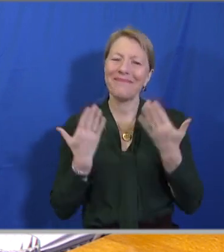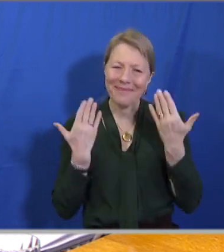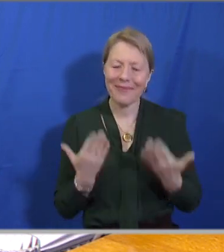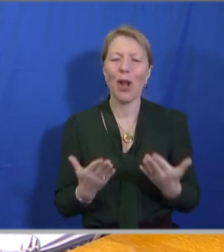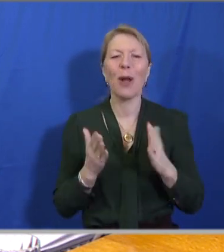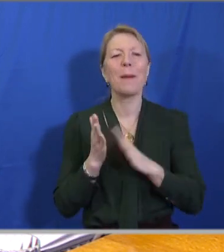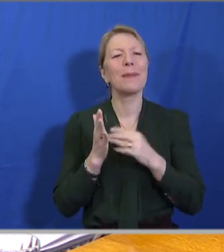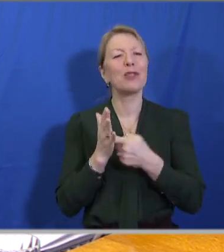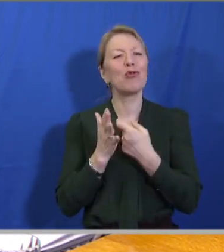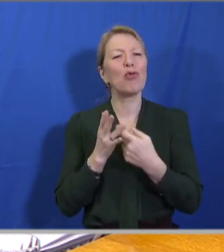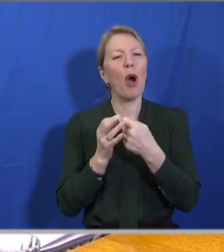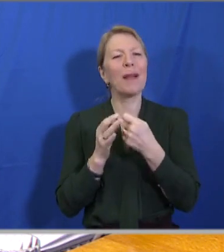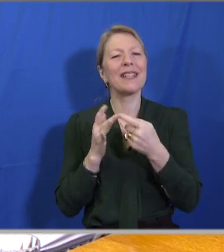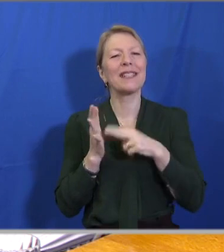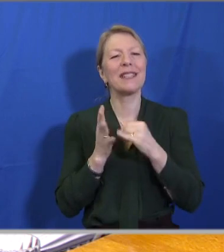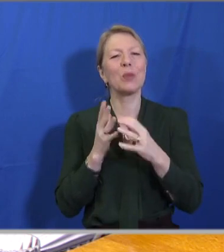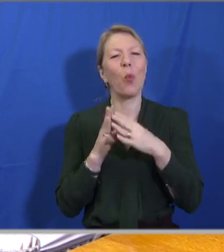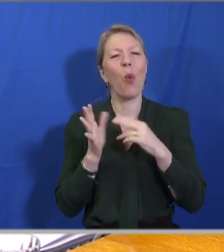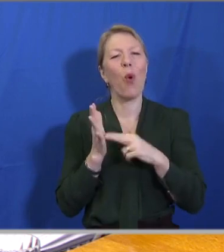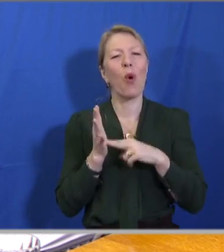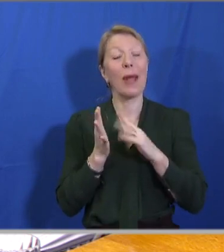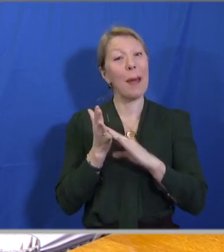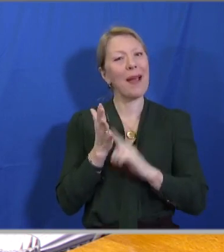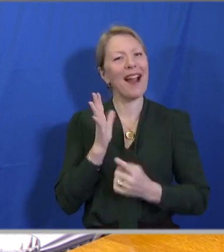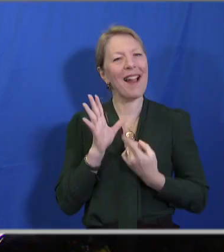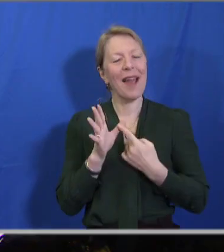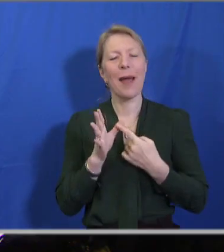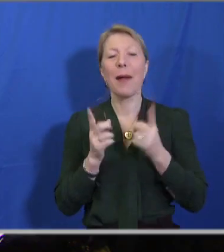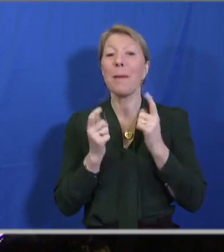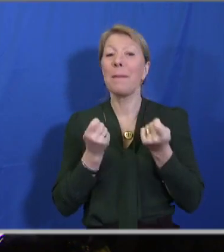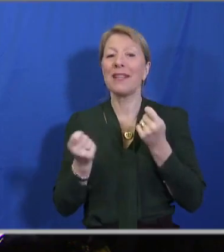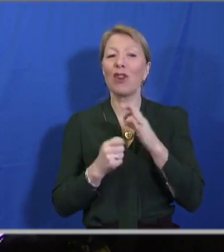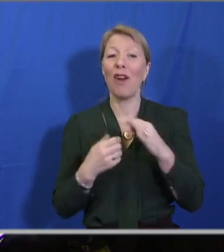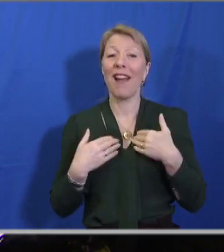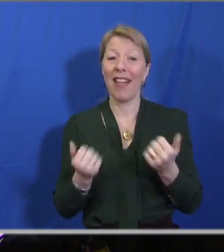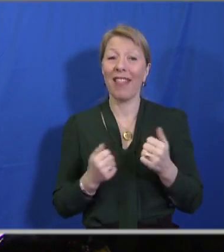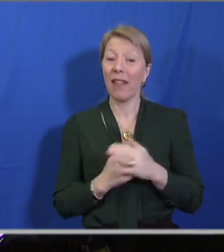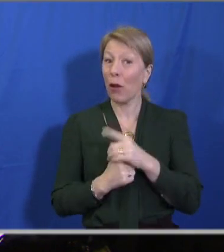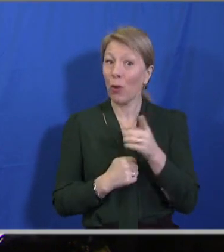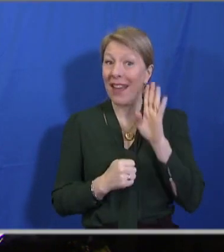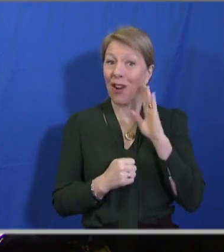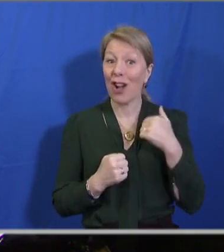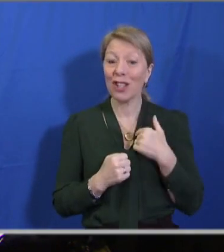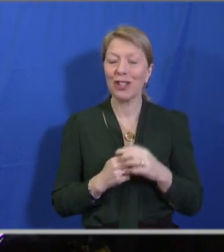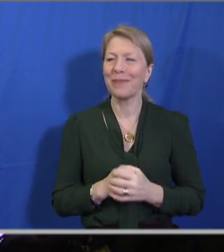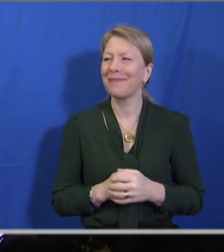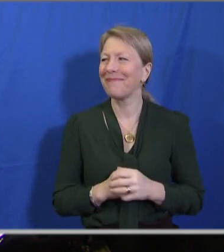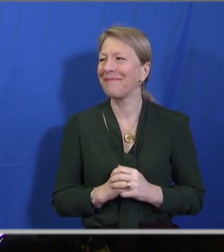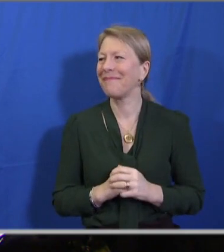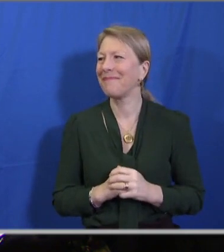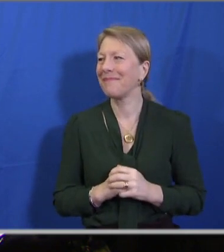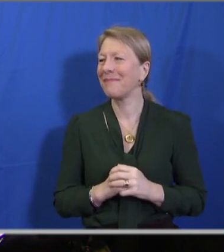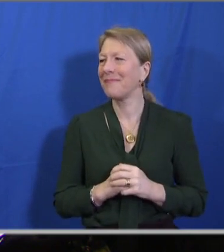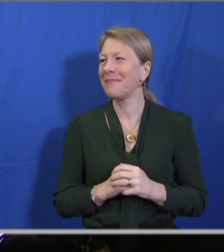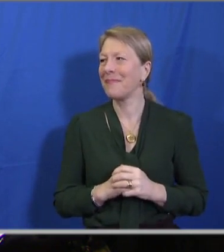Robin Swan, MLA, Minister of Health. Robin, can you hear us there okay? I can, Chair, yes, thank you. Thank you.